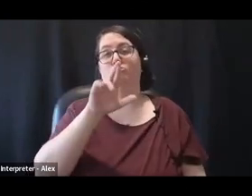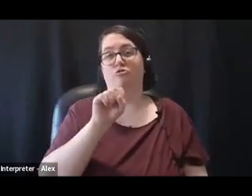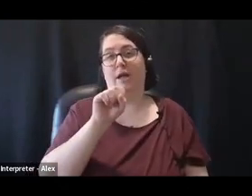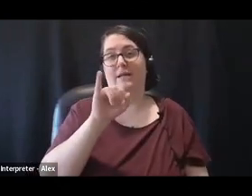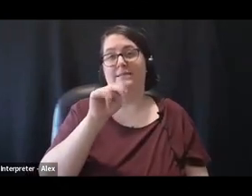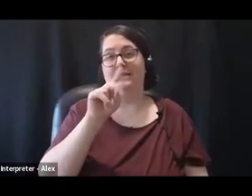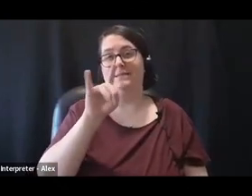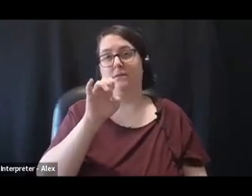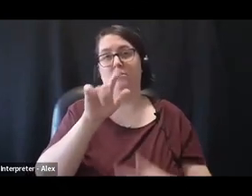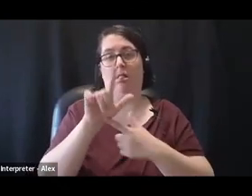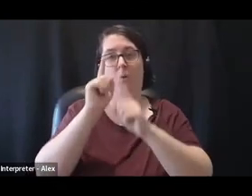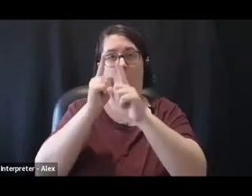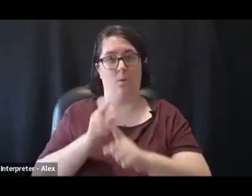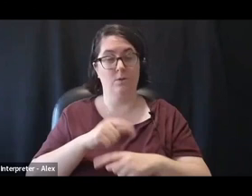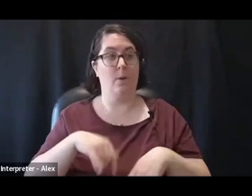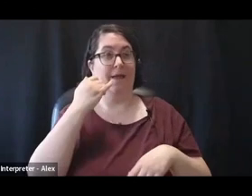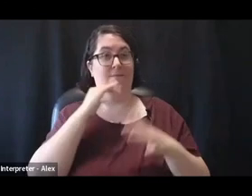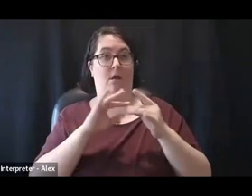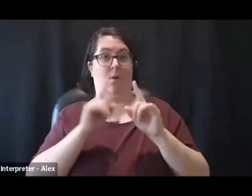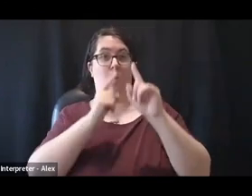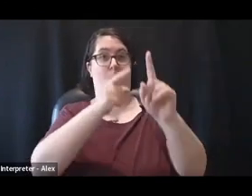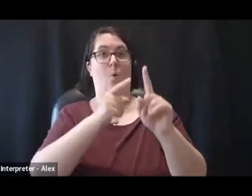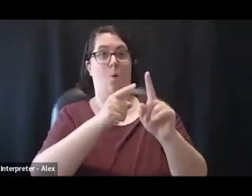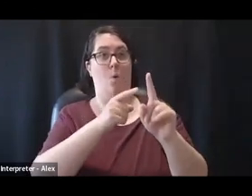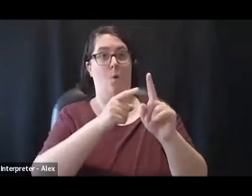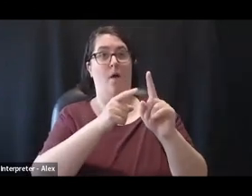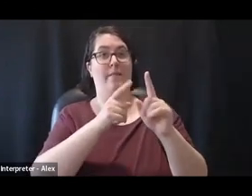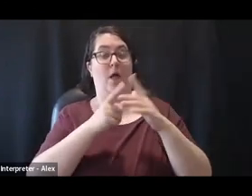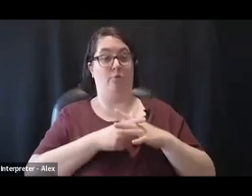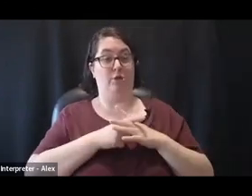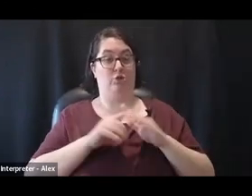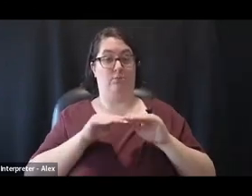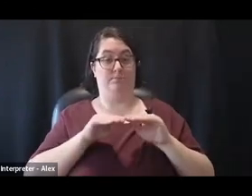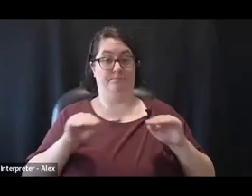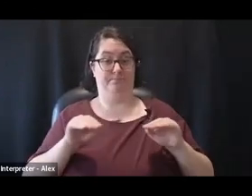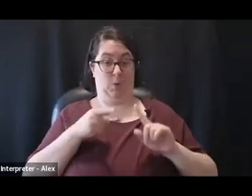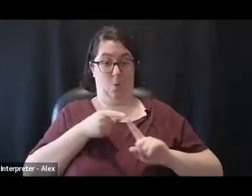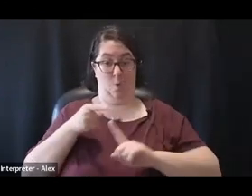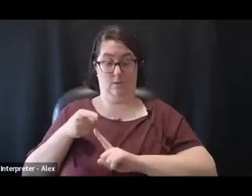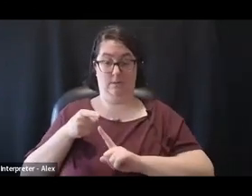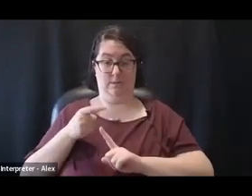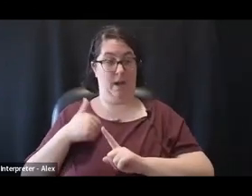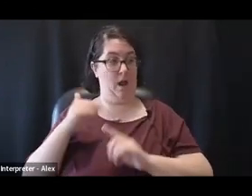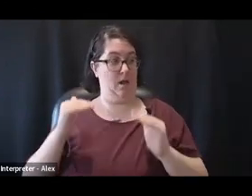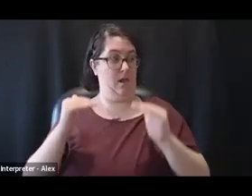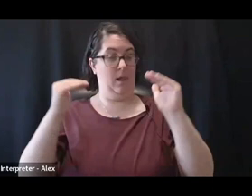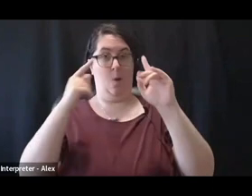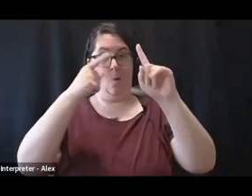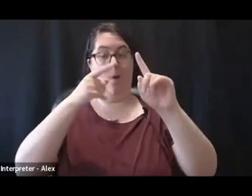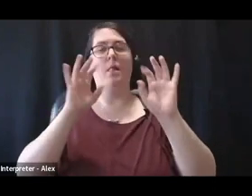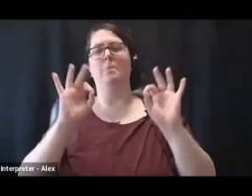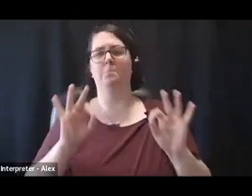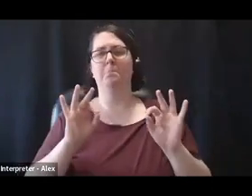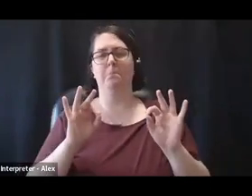goals. Mm. So it's anytime you're setting a goal above and beyond what the original set intentions or goals were, and coming together. But